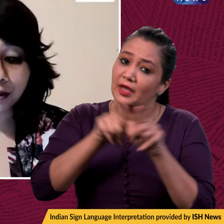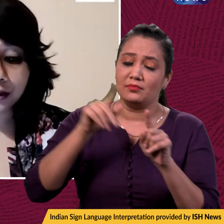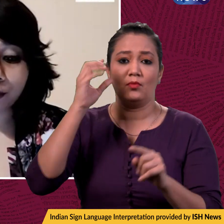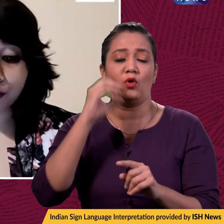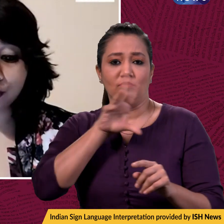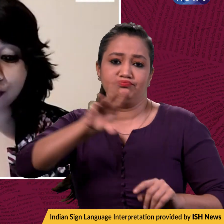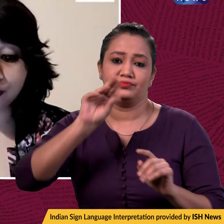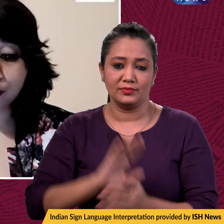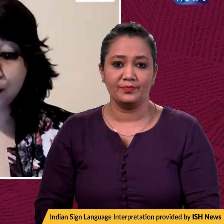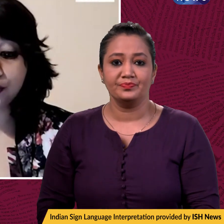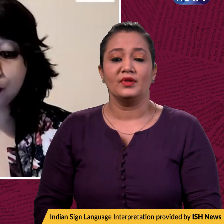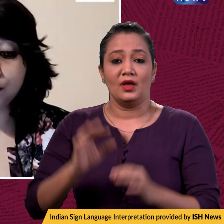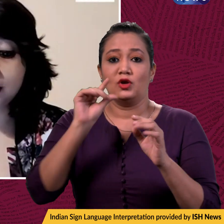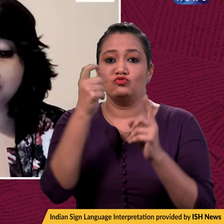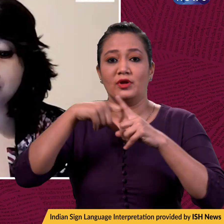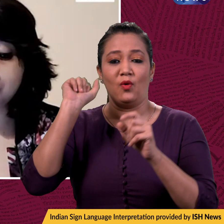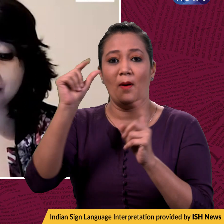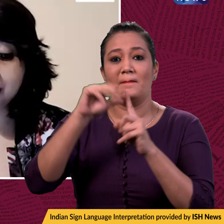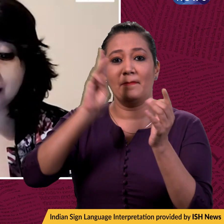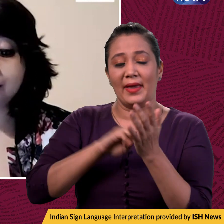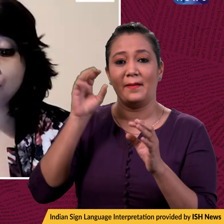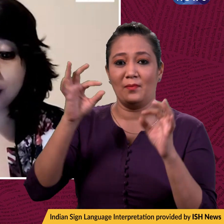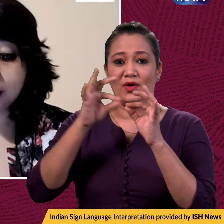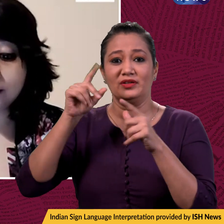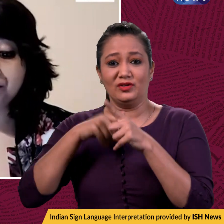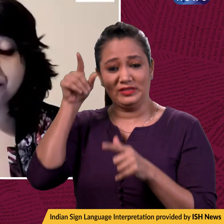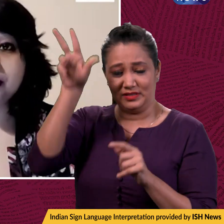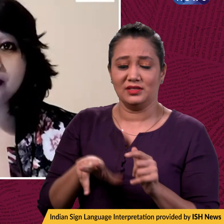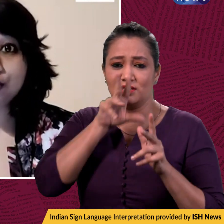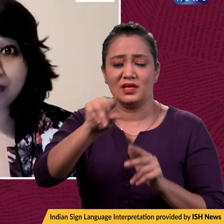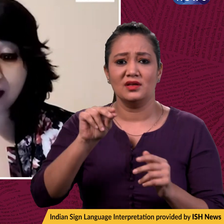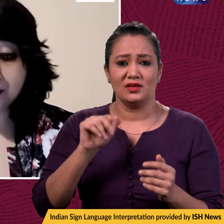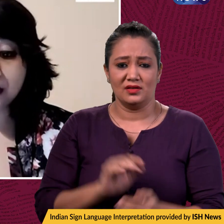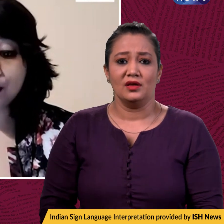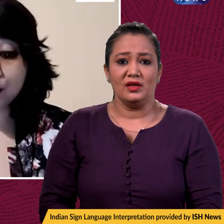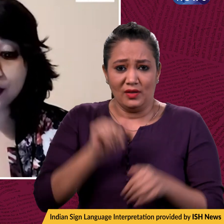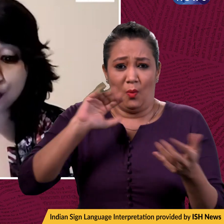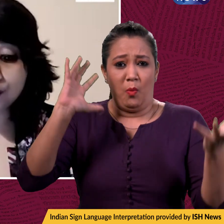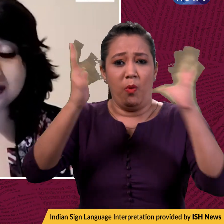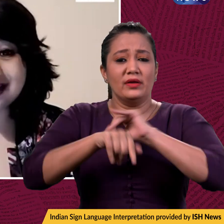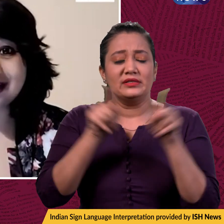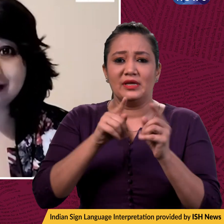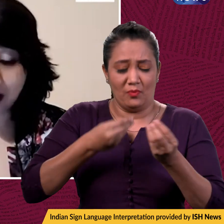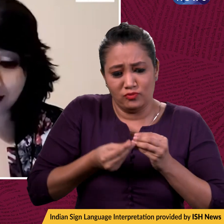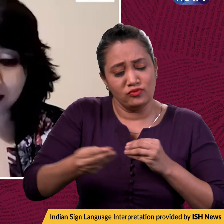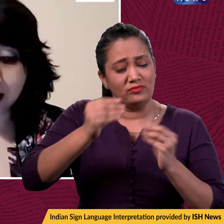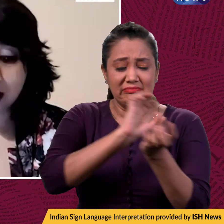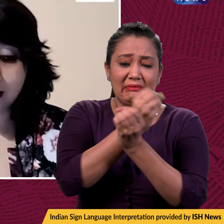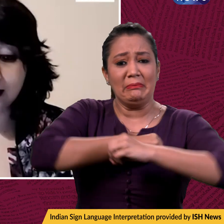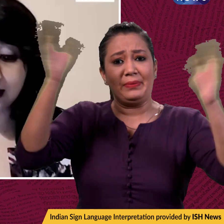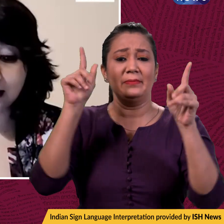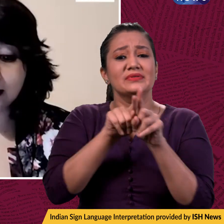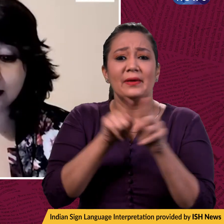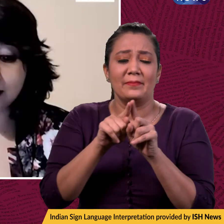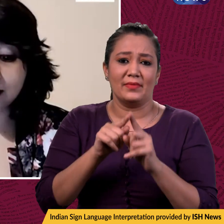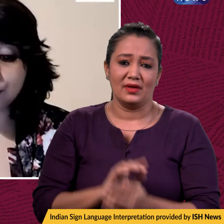British Prime Minister Boris Johnson opened the Global Climate Summit, saying that the world is trapped to a doomsday device.